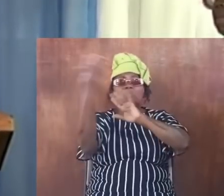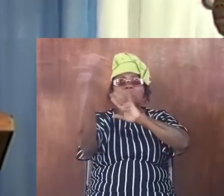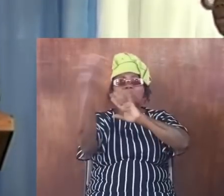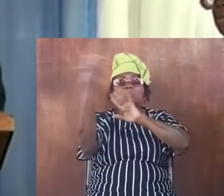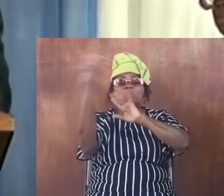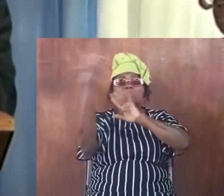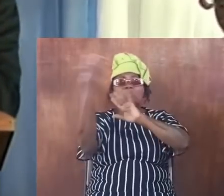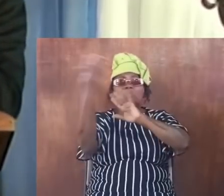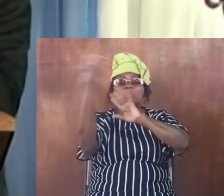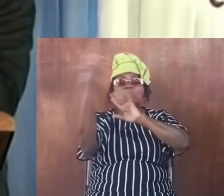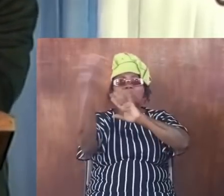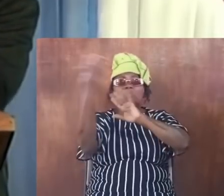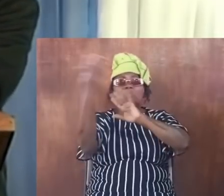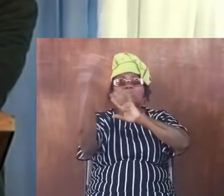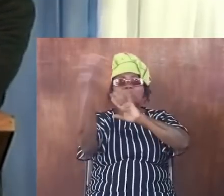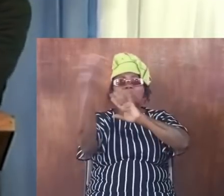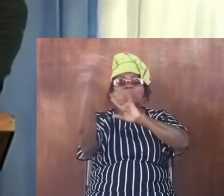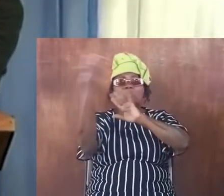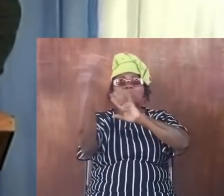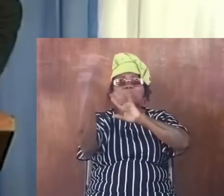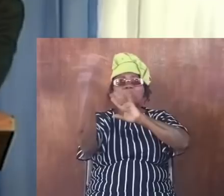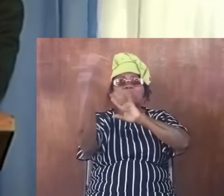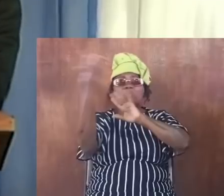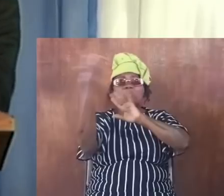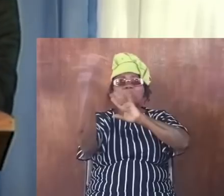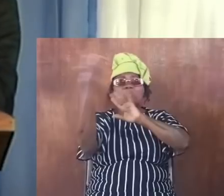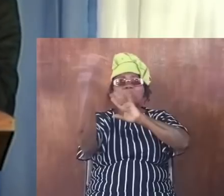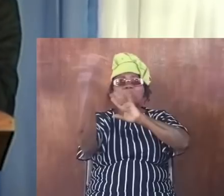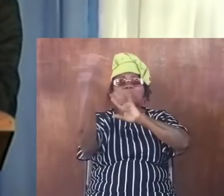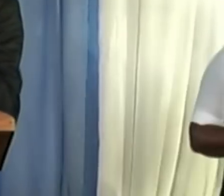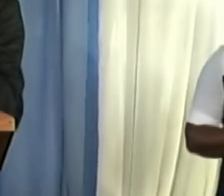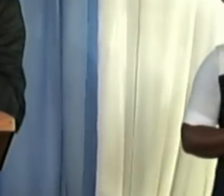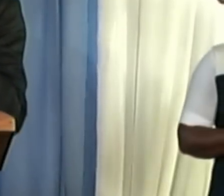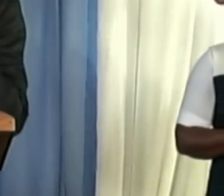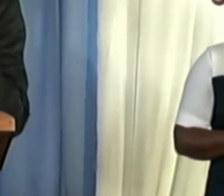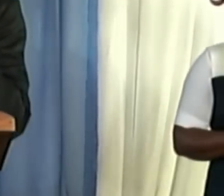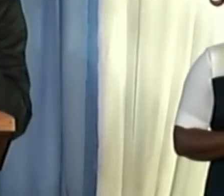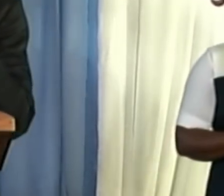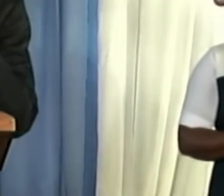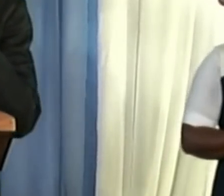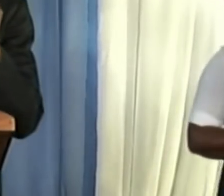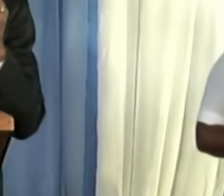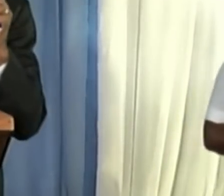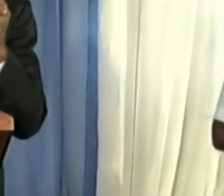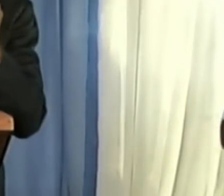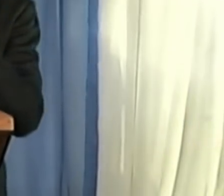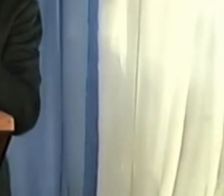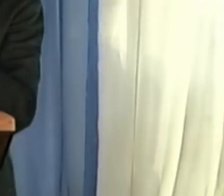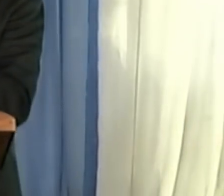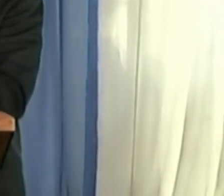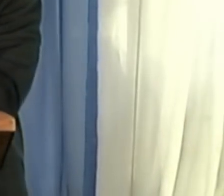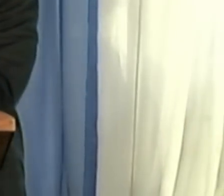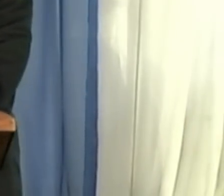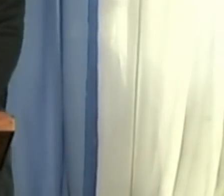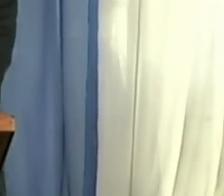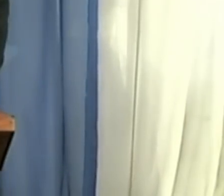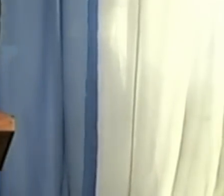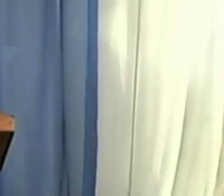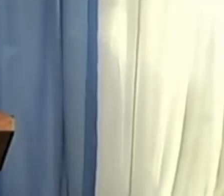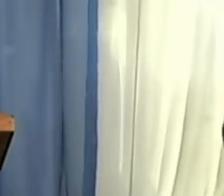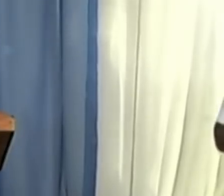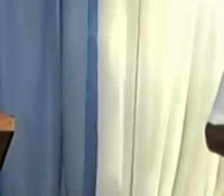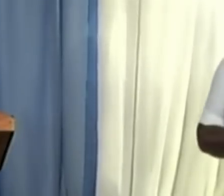is God. We will find that with $1 billion and no Jesus, we don't have no